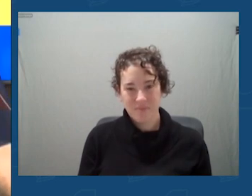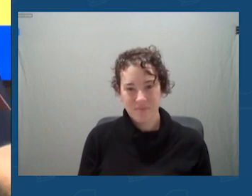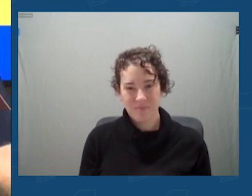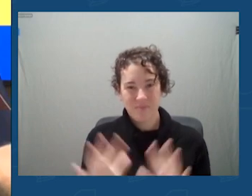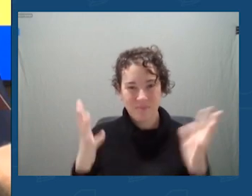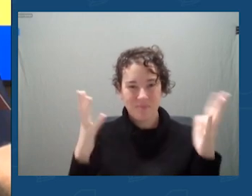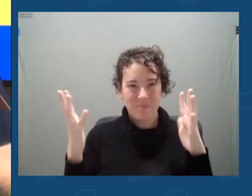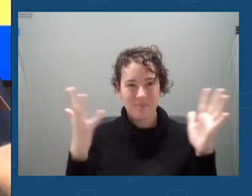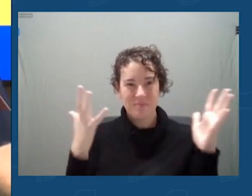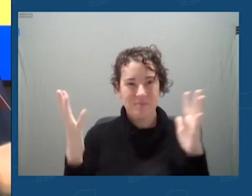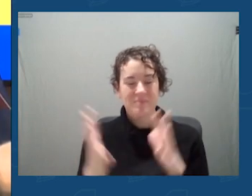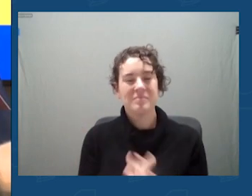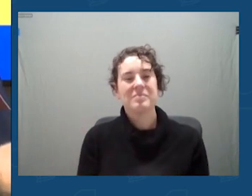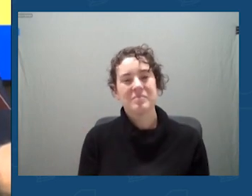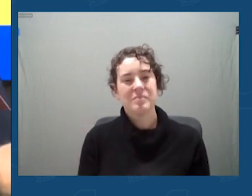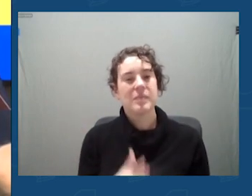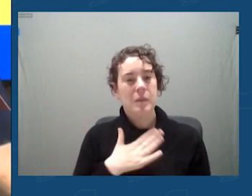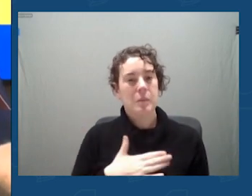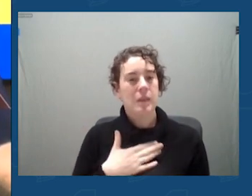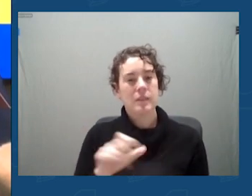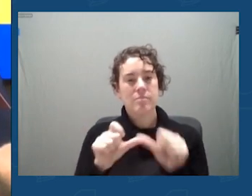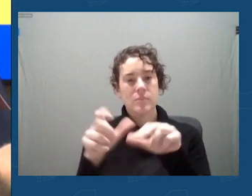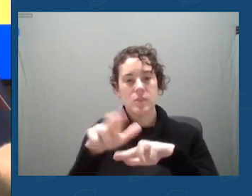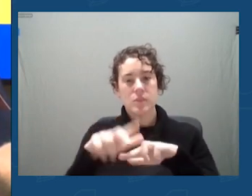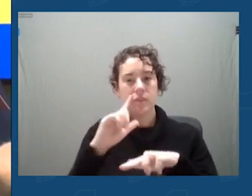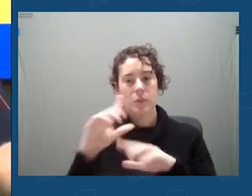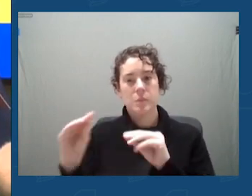Please remain seated for photos.